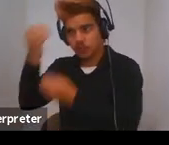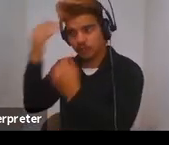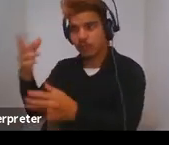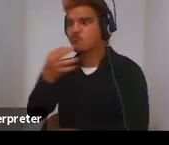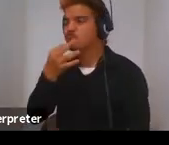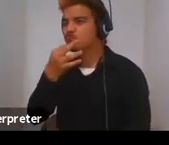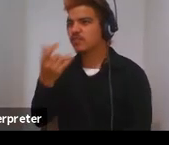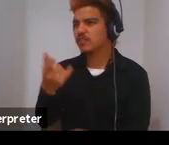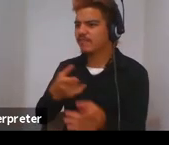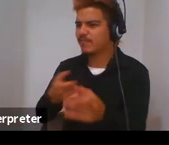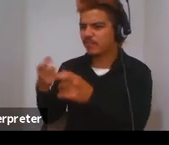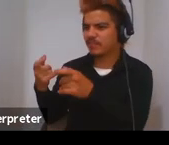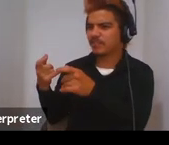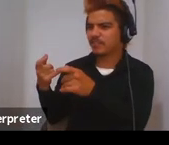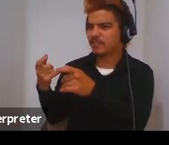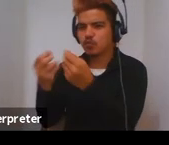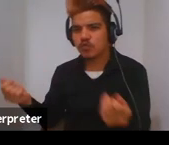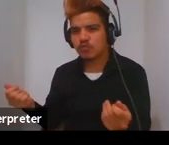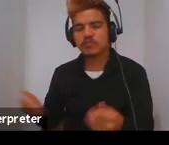faster results.